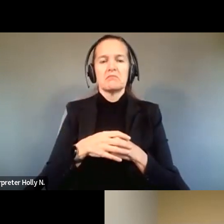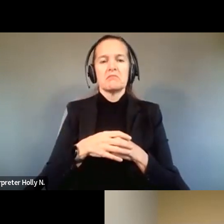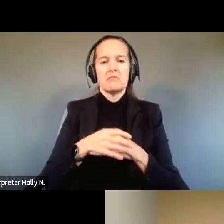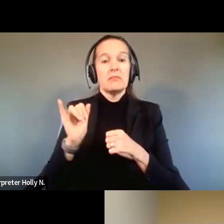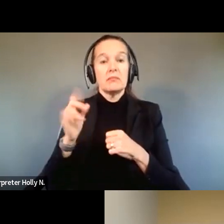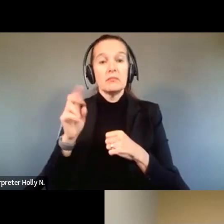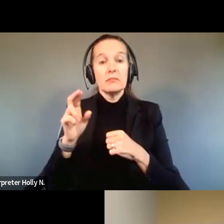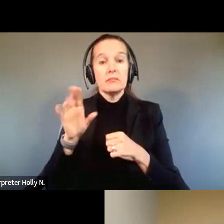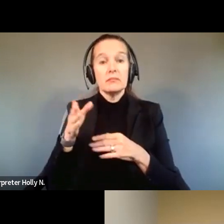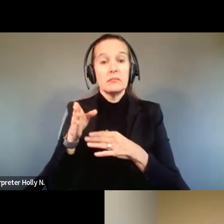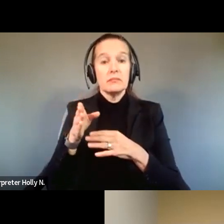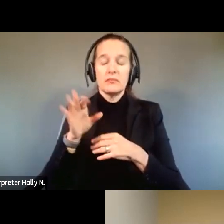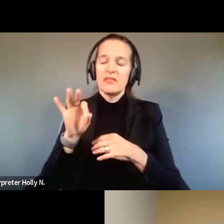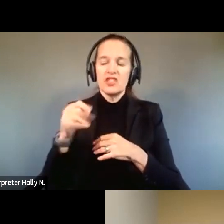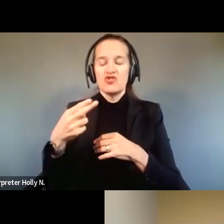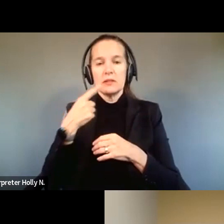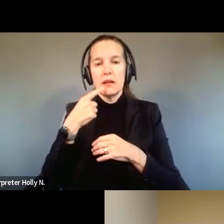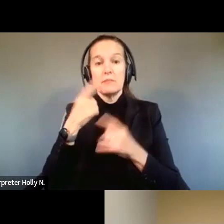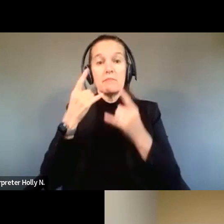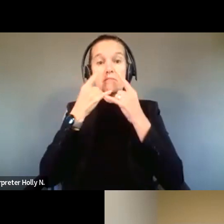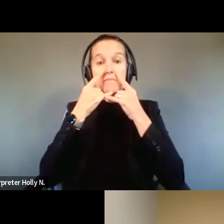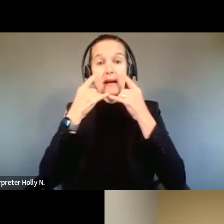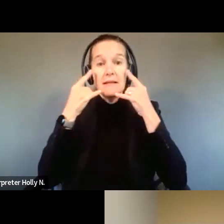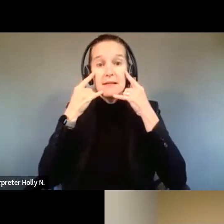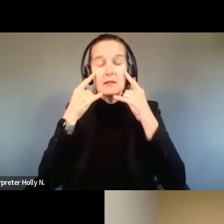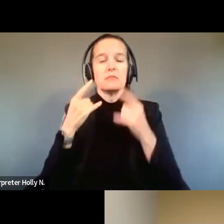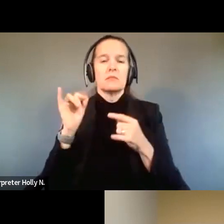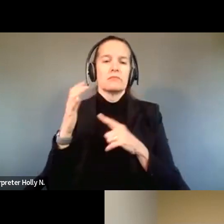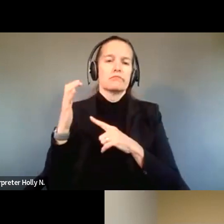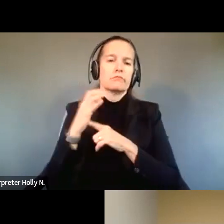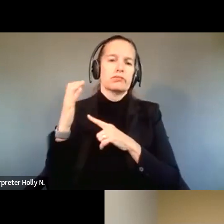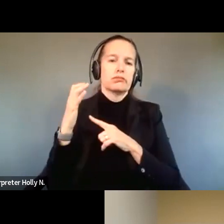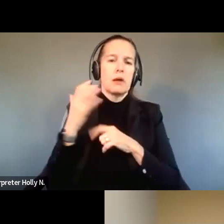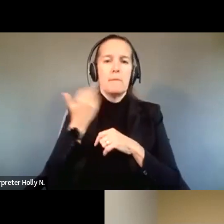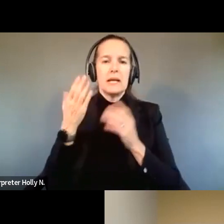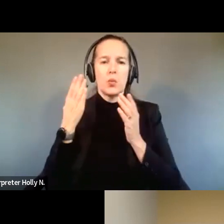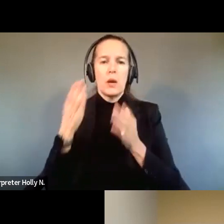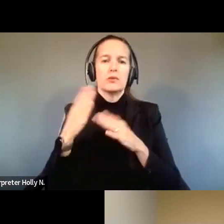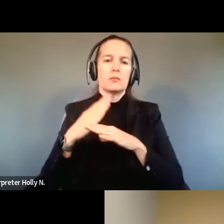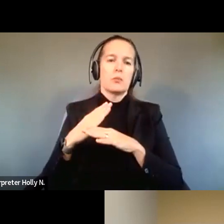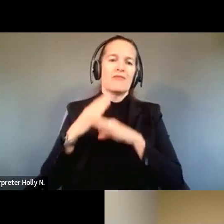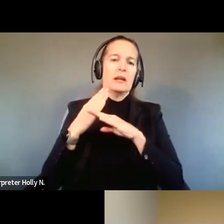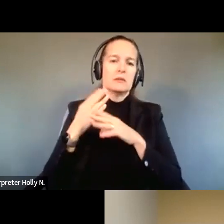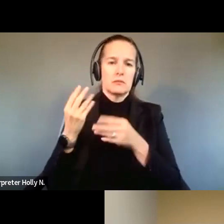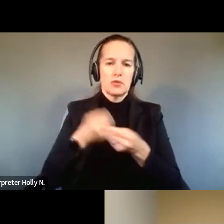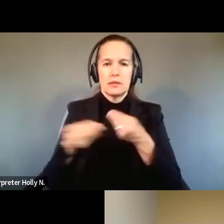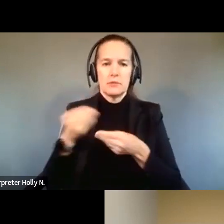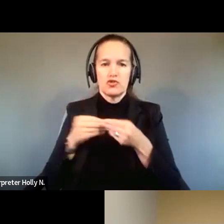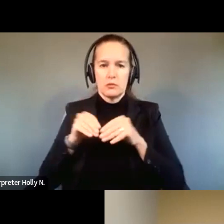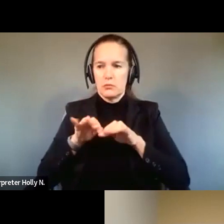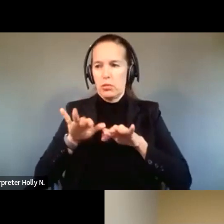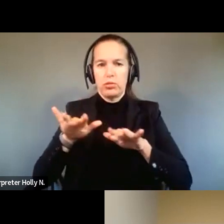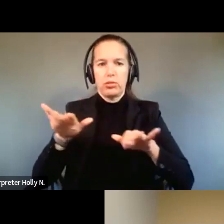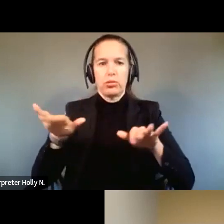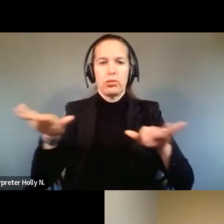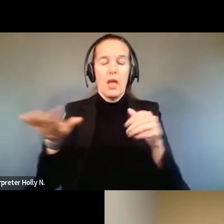said, masking is probably one of the best ways to prevent transmission of these respiratory pathogens. And